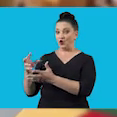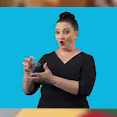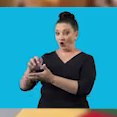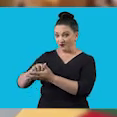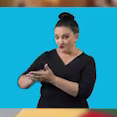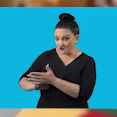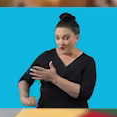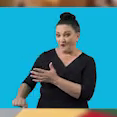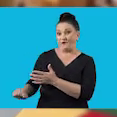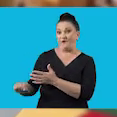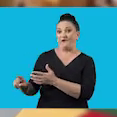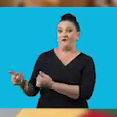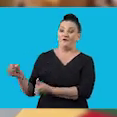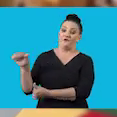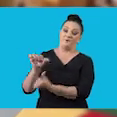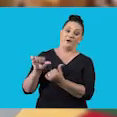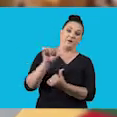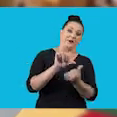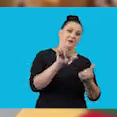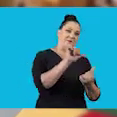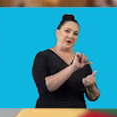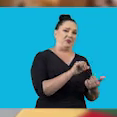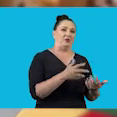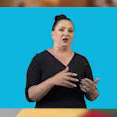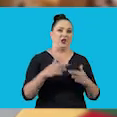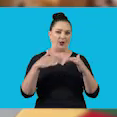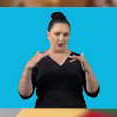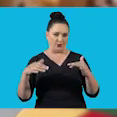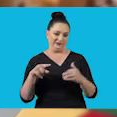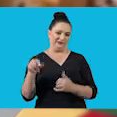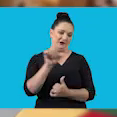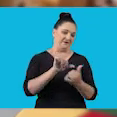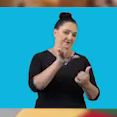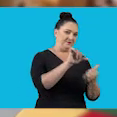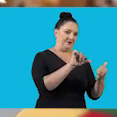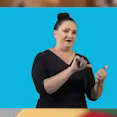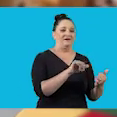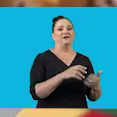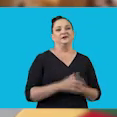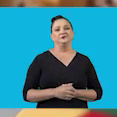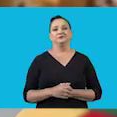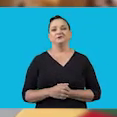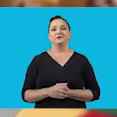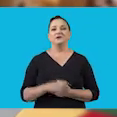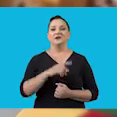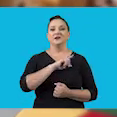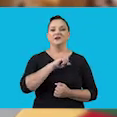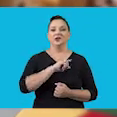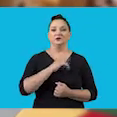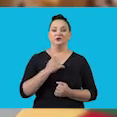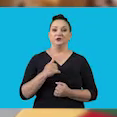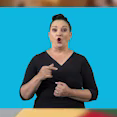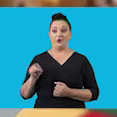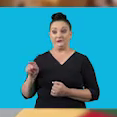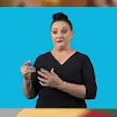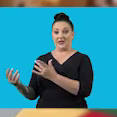you remove the energy from the gases, it is going to start to go back now to a liquid, and then from a liquid to a gas, which then means now the forces